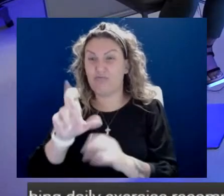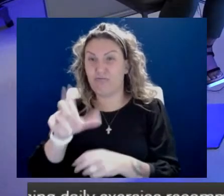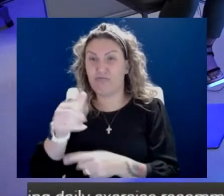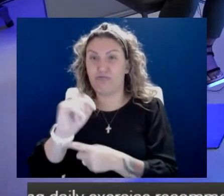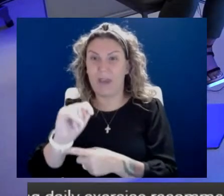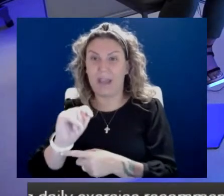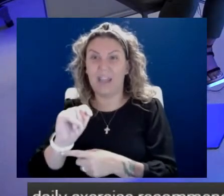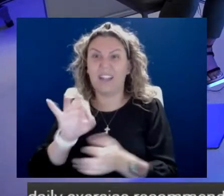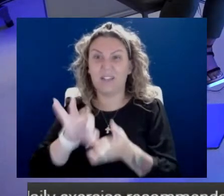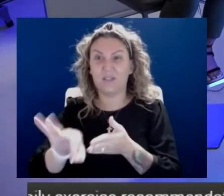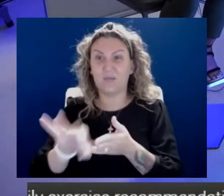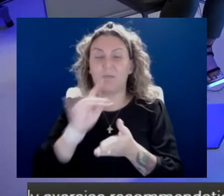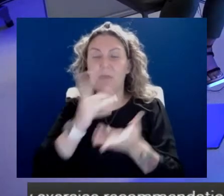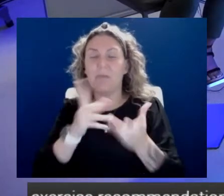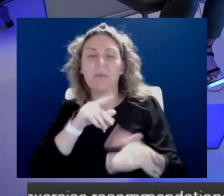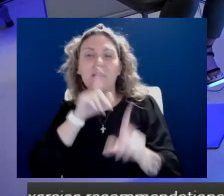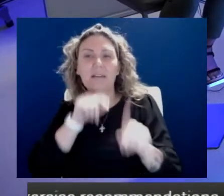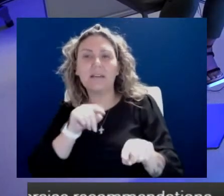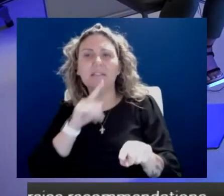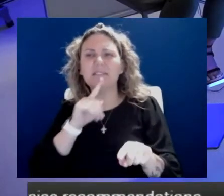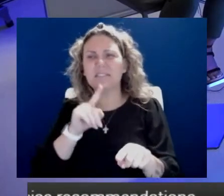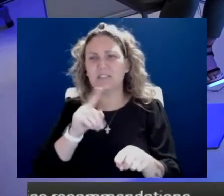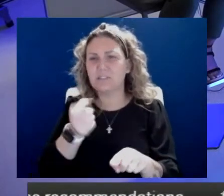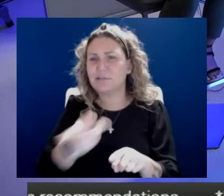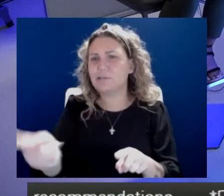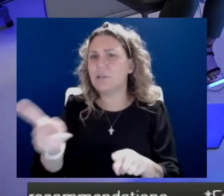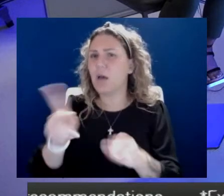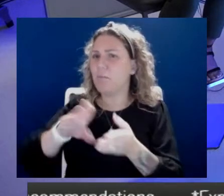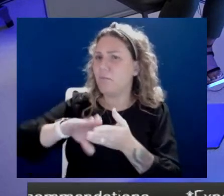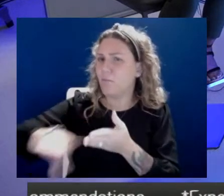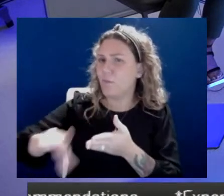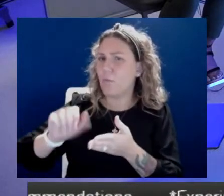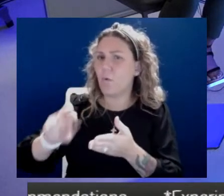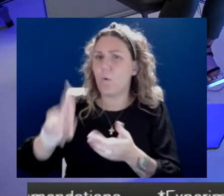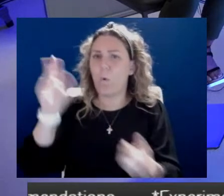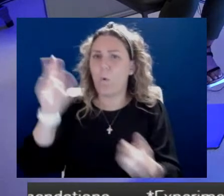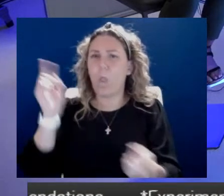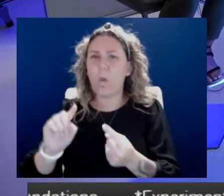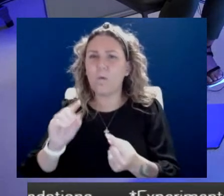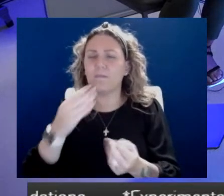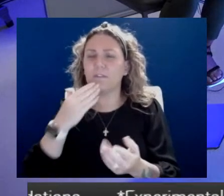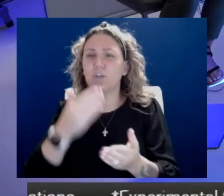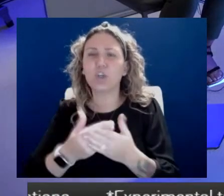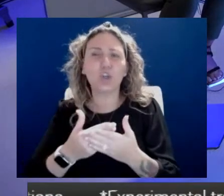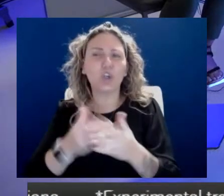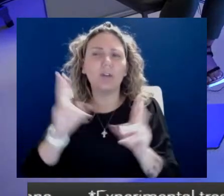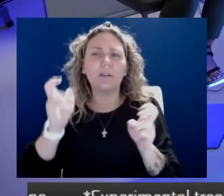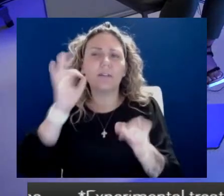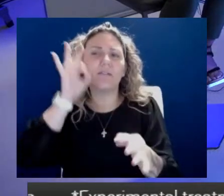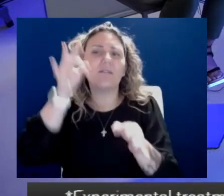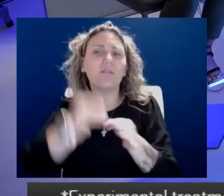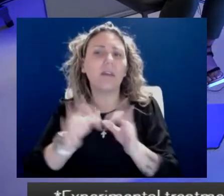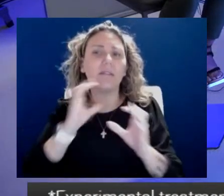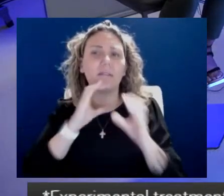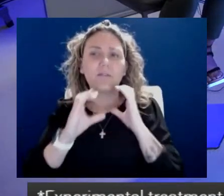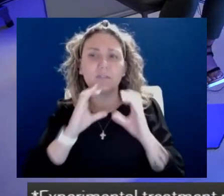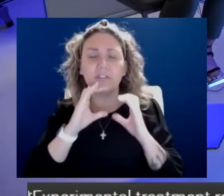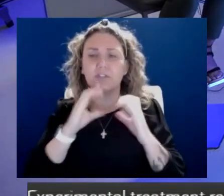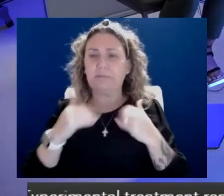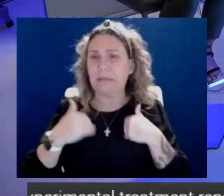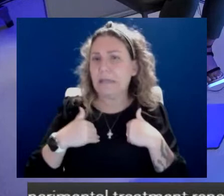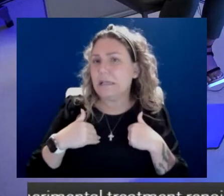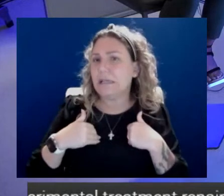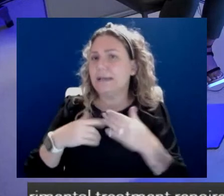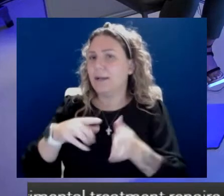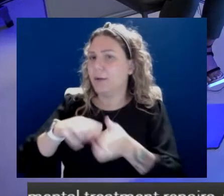answered Jack's question, but are some medical bills forgiven or lowered if a good faith conversation is had, a phone call, a payment